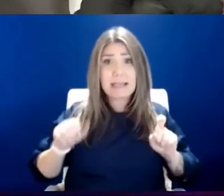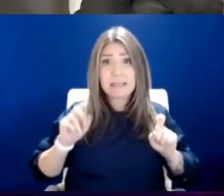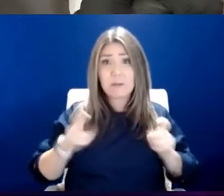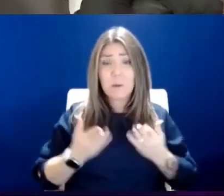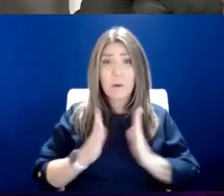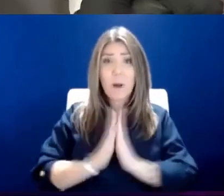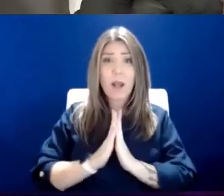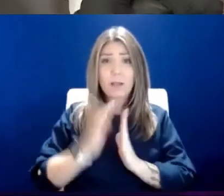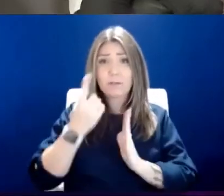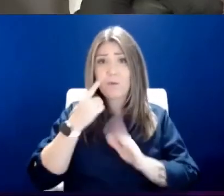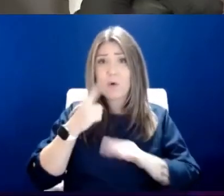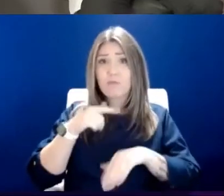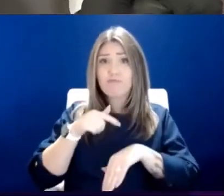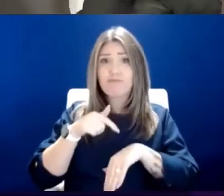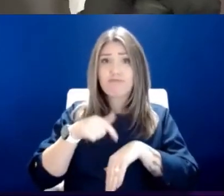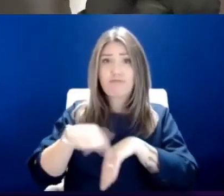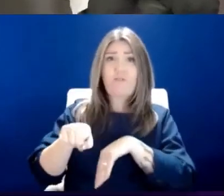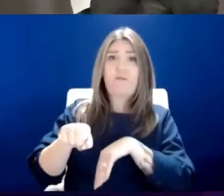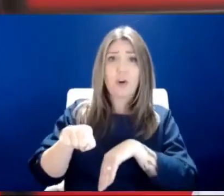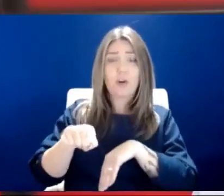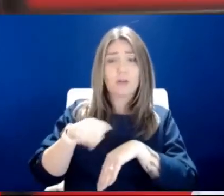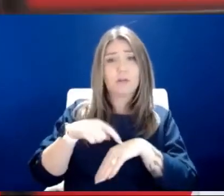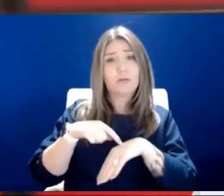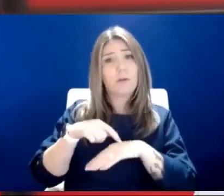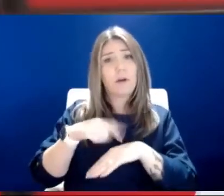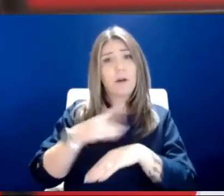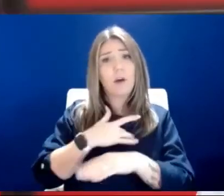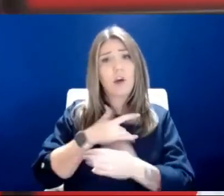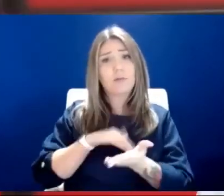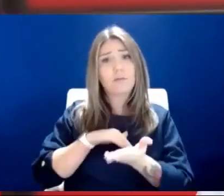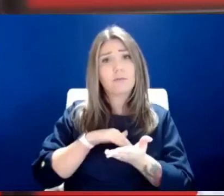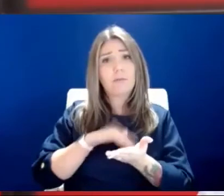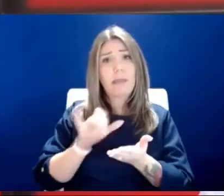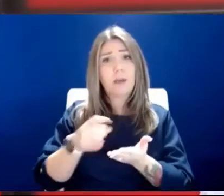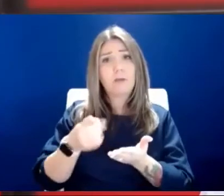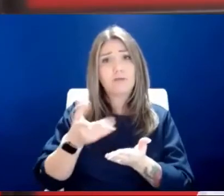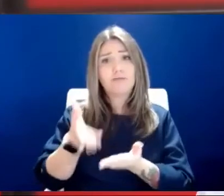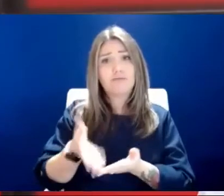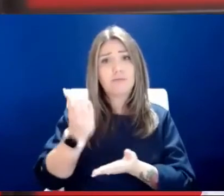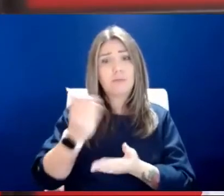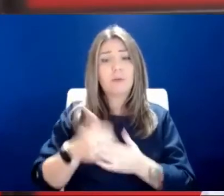to a cardiologist like you? It's a good question.